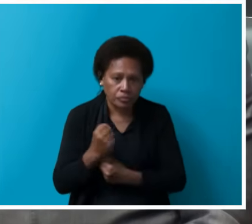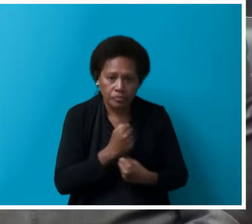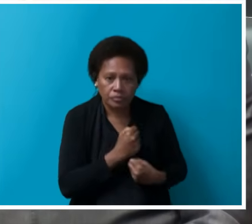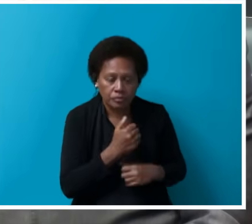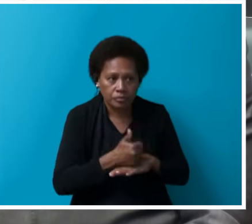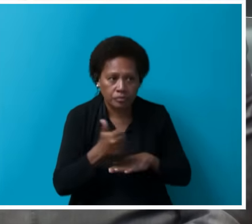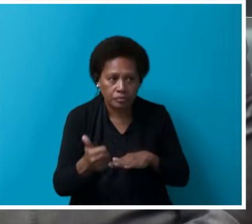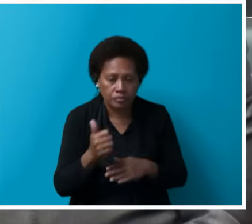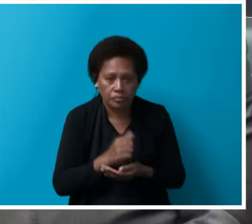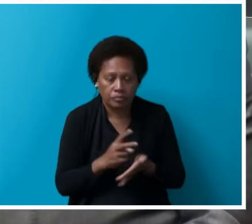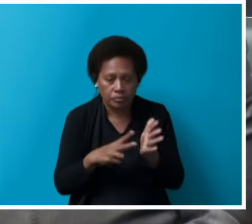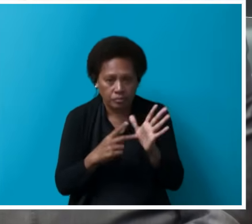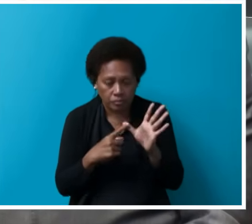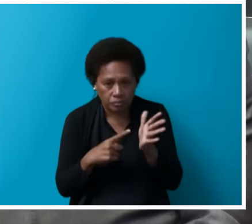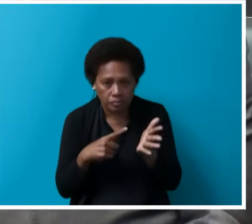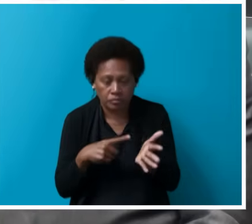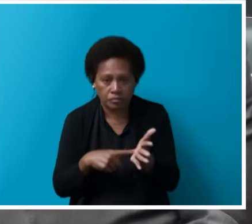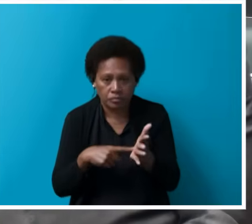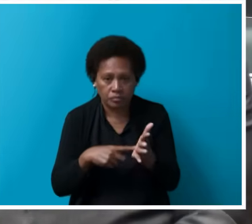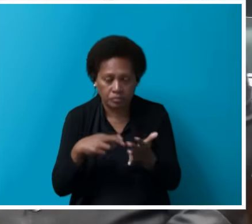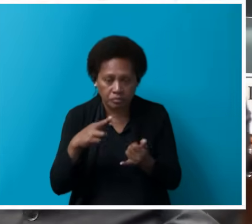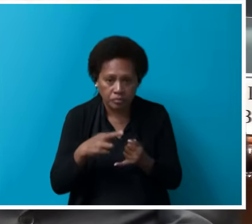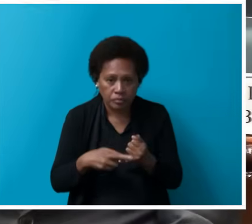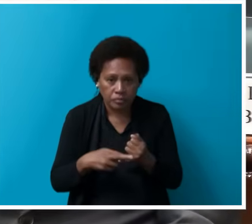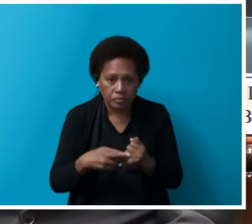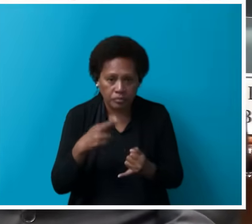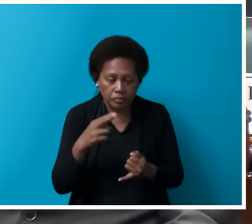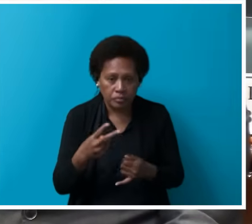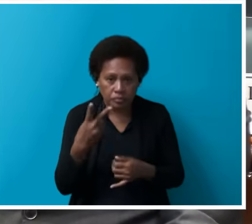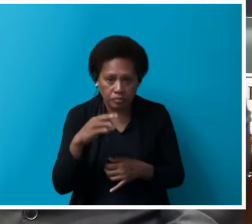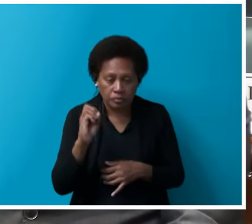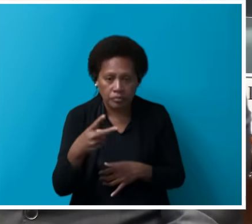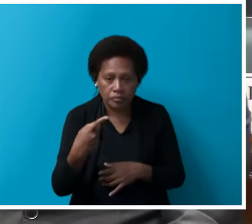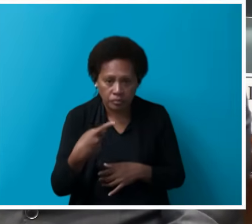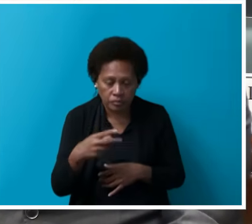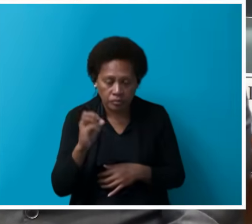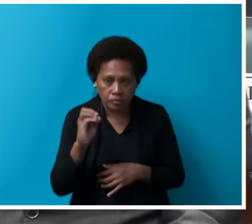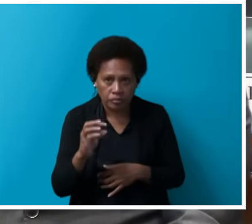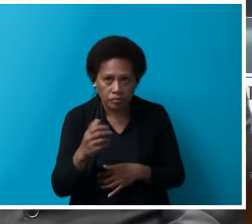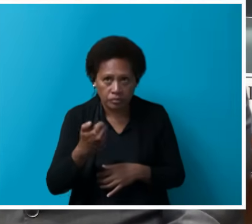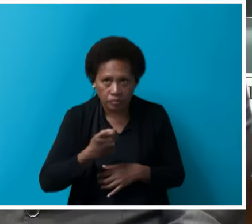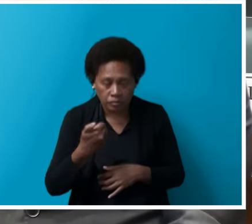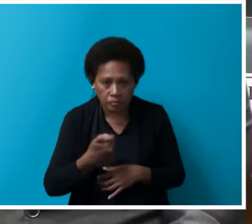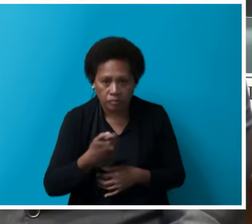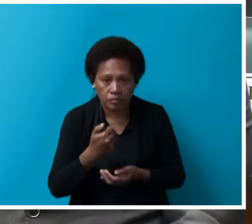the VAT rate from 2011 to 2015